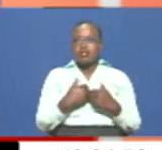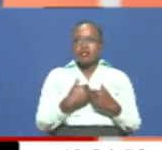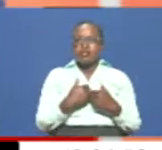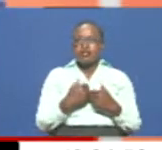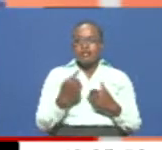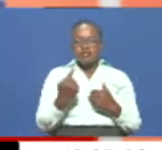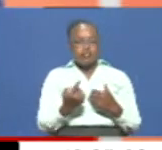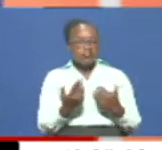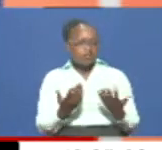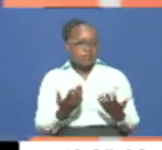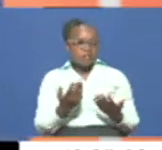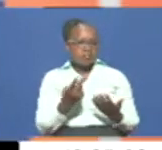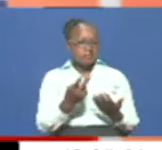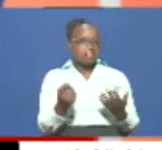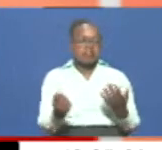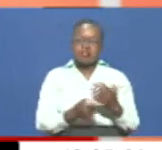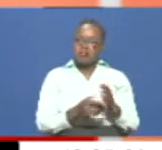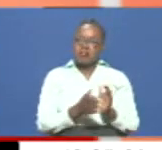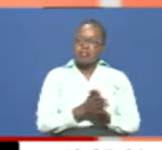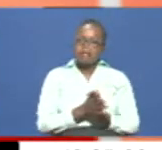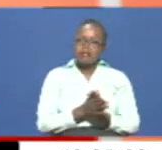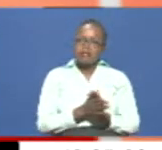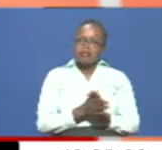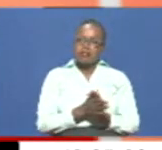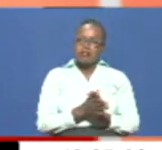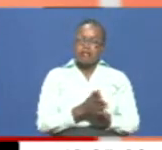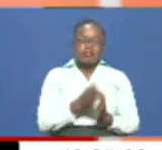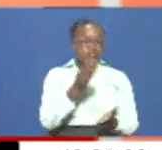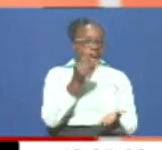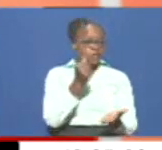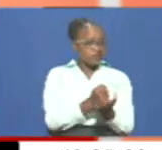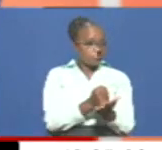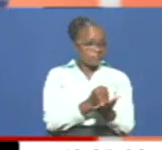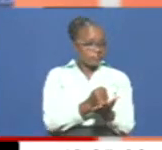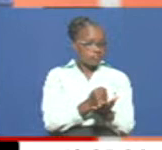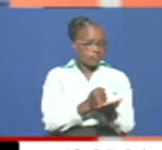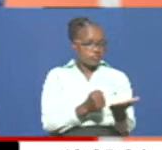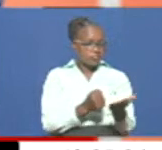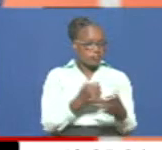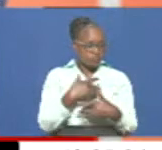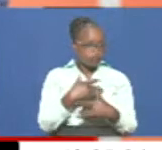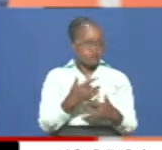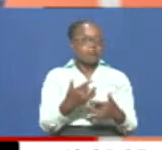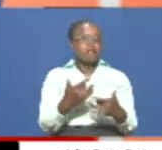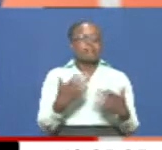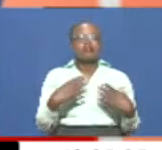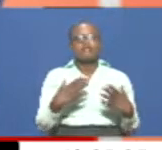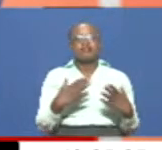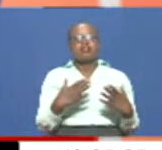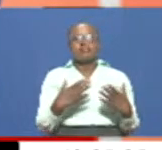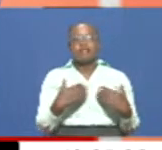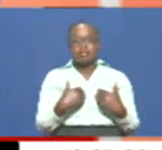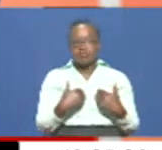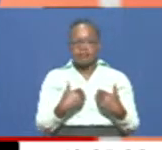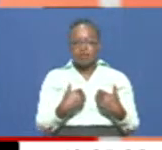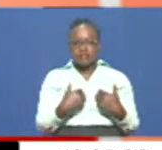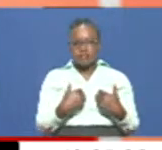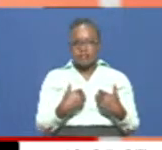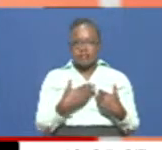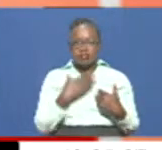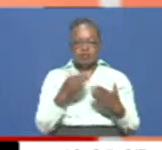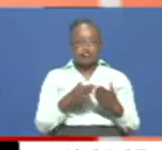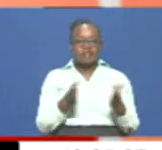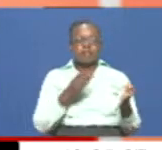1 or 2 months is because a seat in office and interested parties in running, we wanted to open it up so that